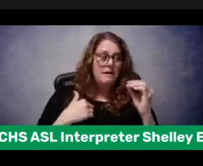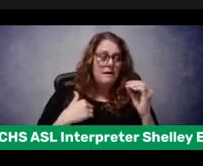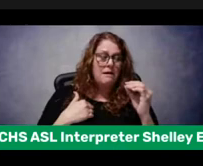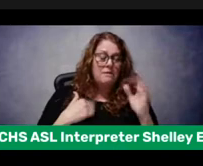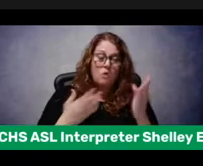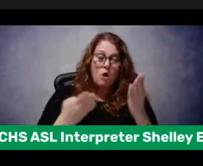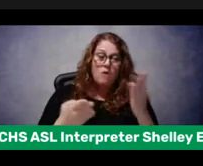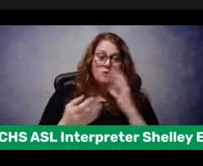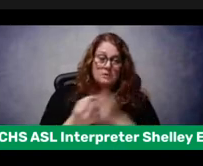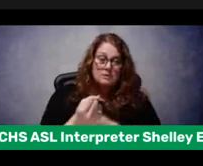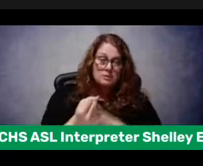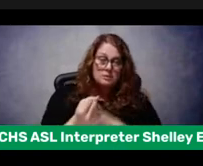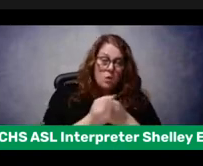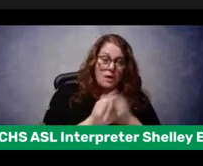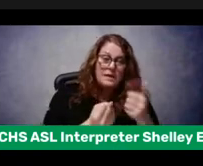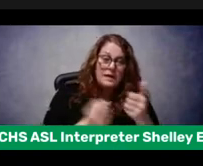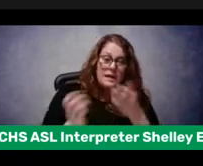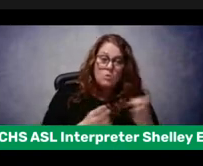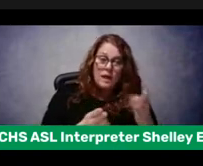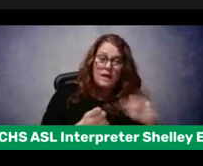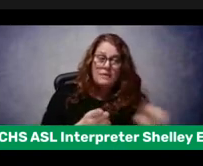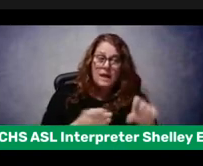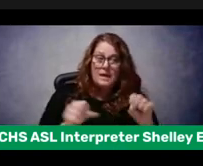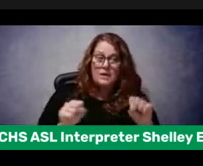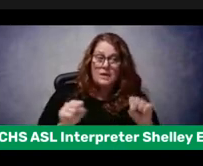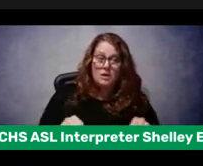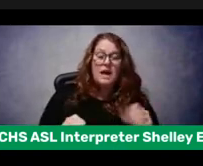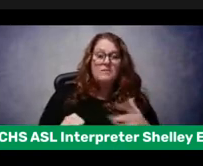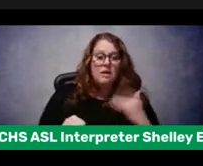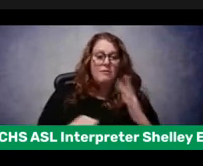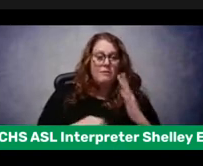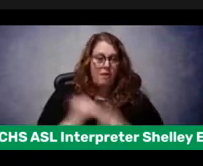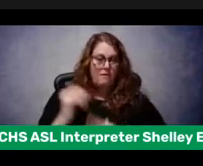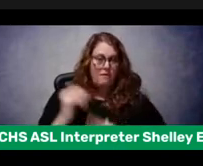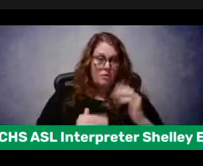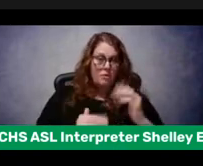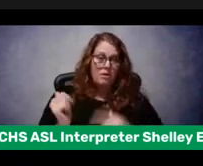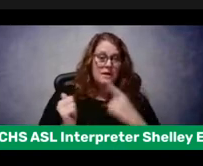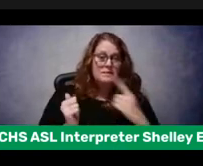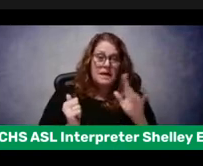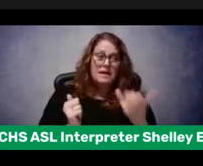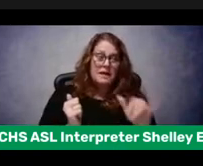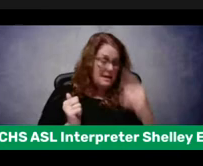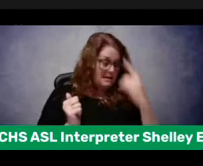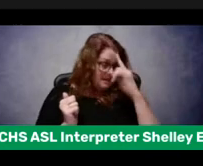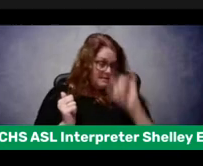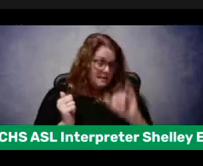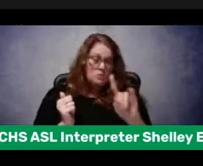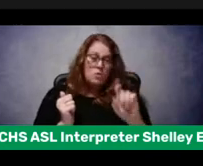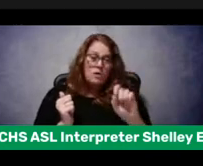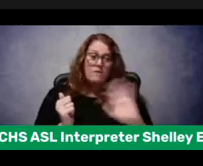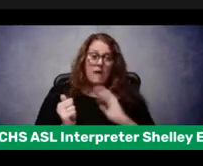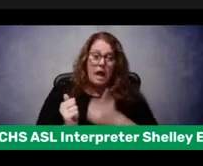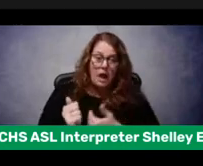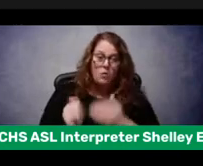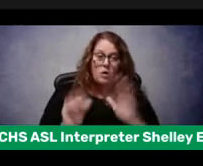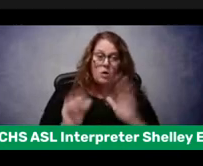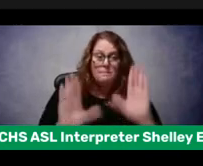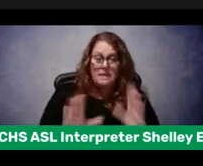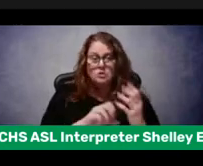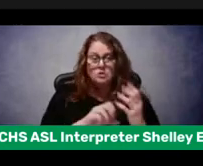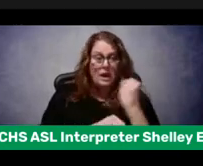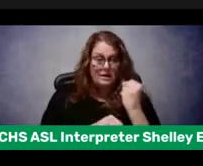offering support in any ways in which they could, and I felt comfortable. And so I think that is one of our amazing triumphs. And I